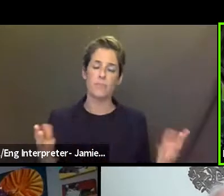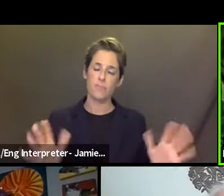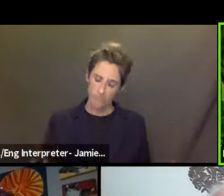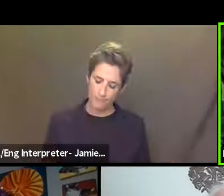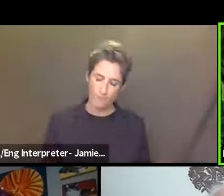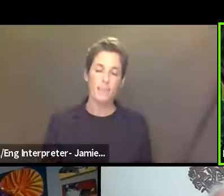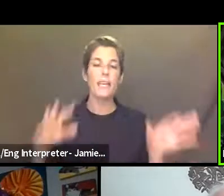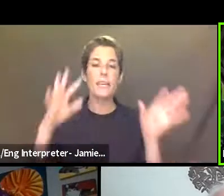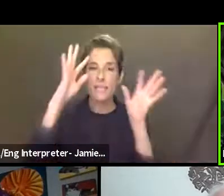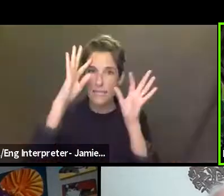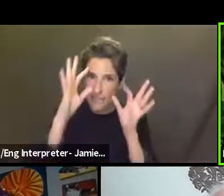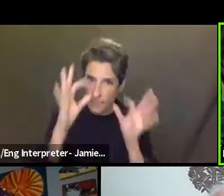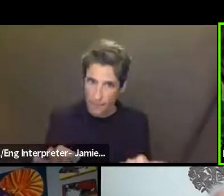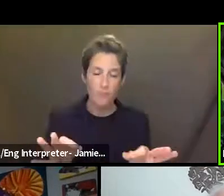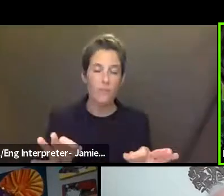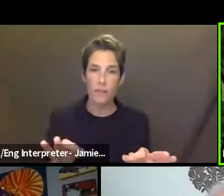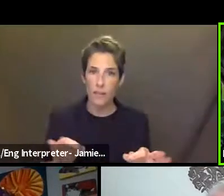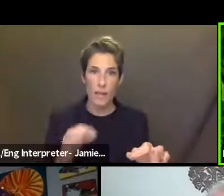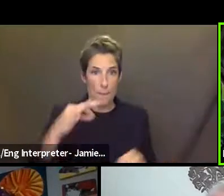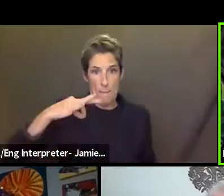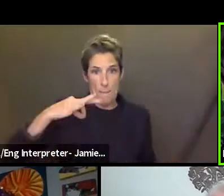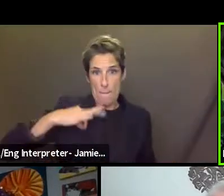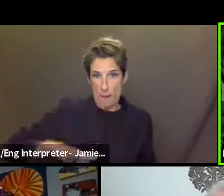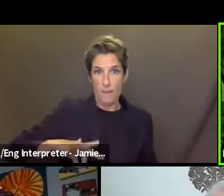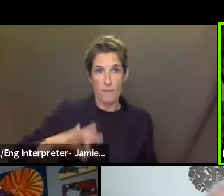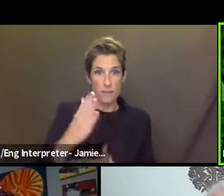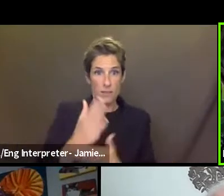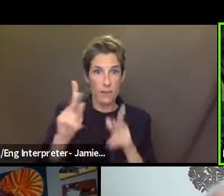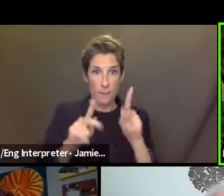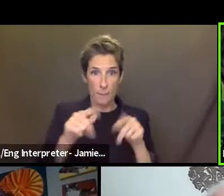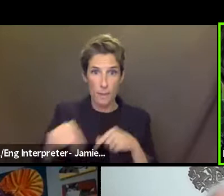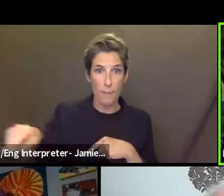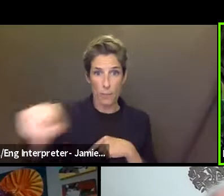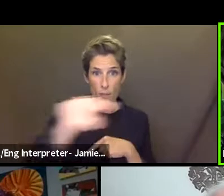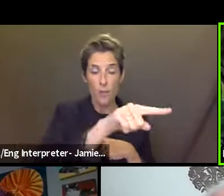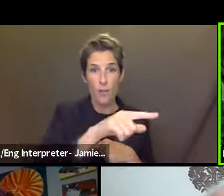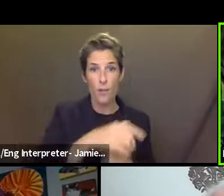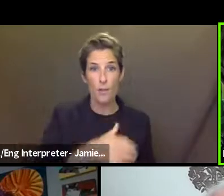are some people for whom that is the more,